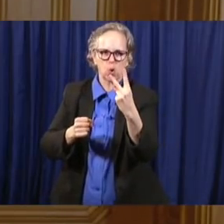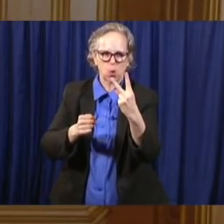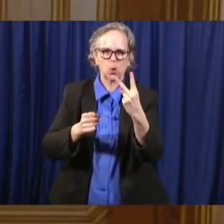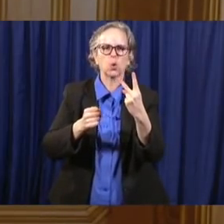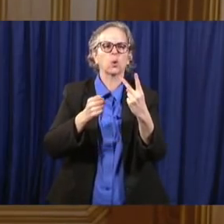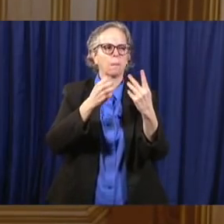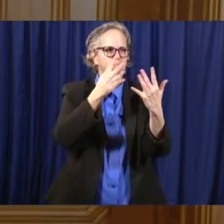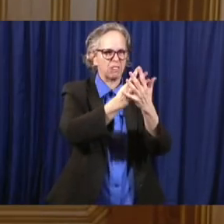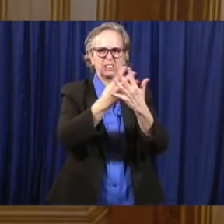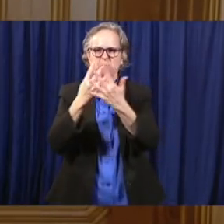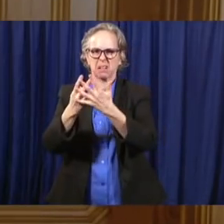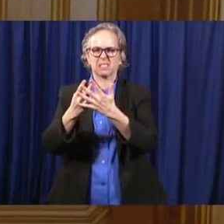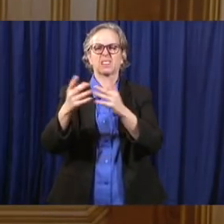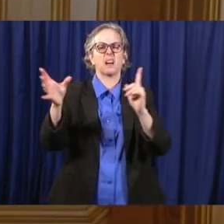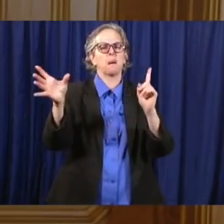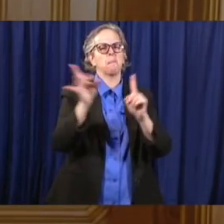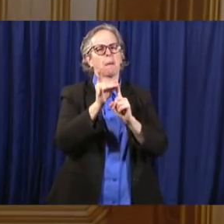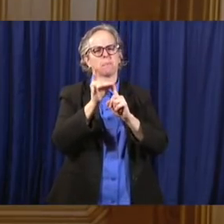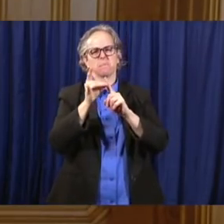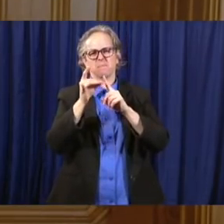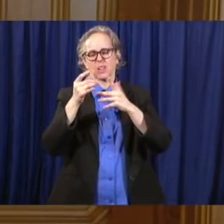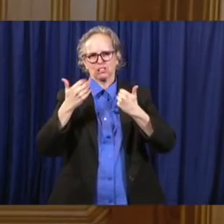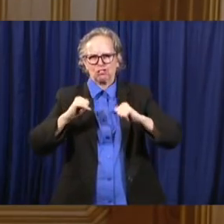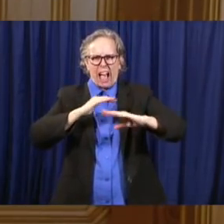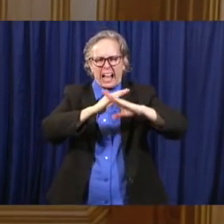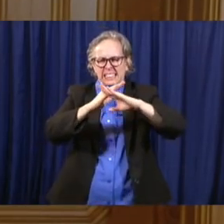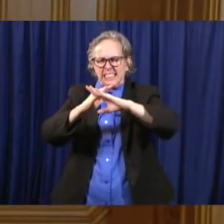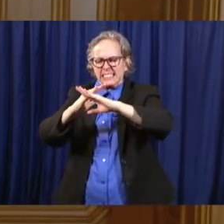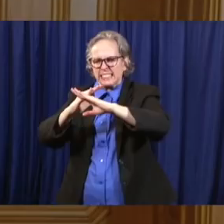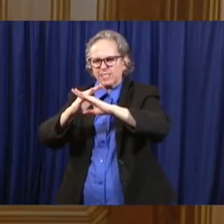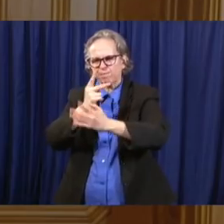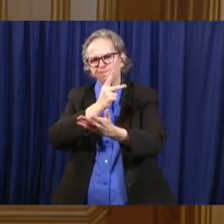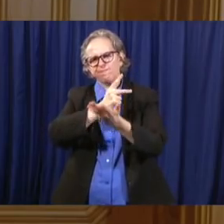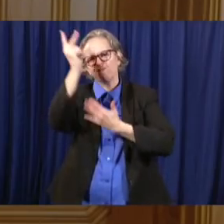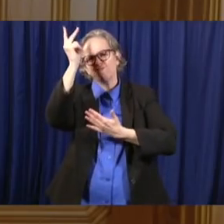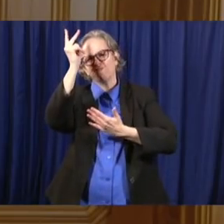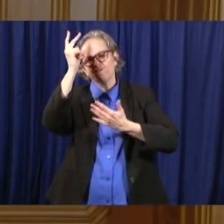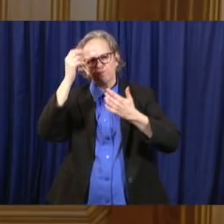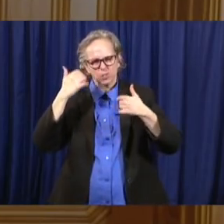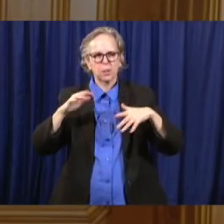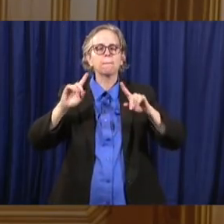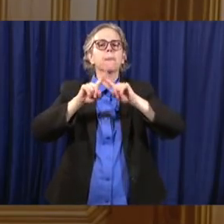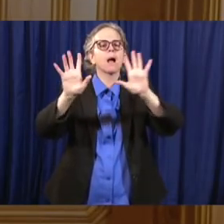all the best efforts of the director and her staff.